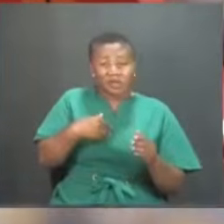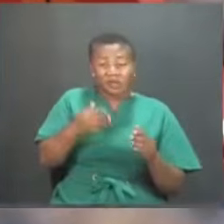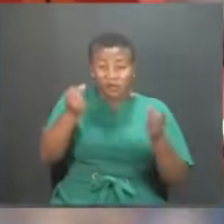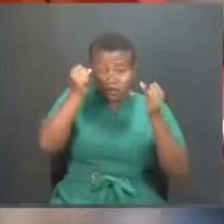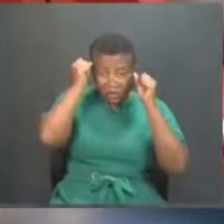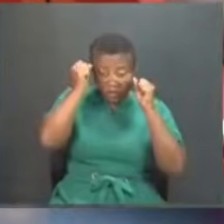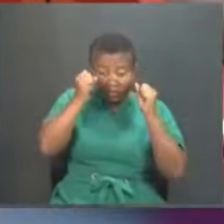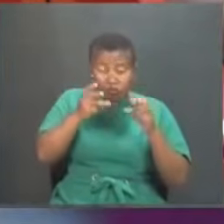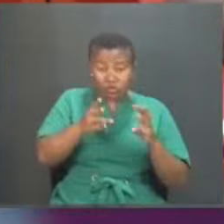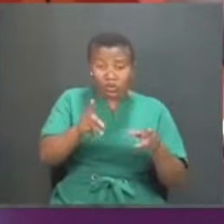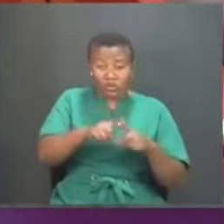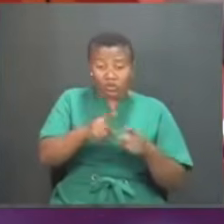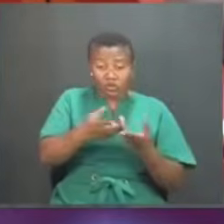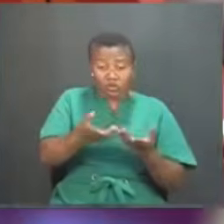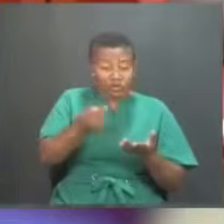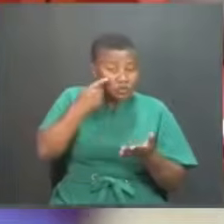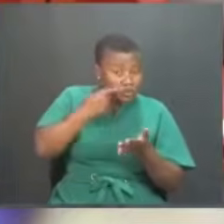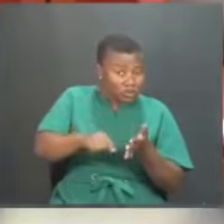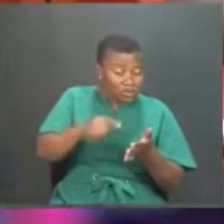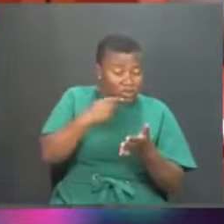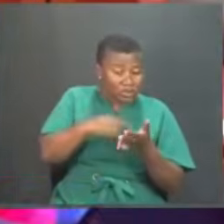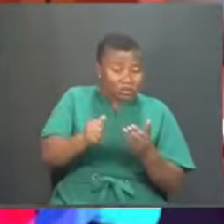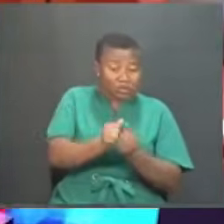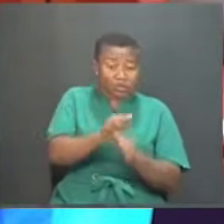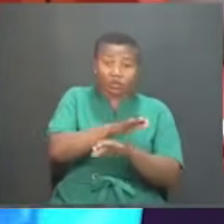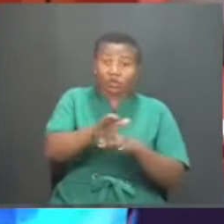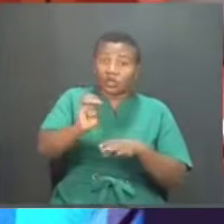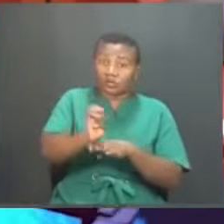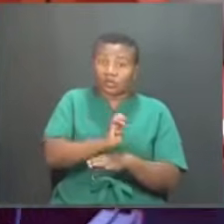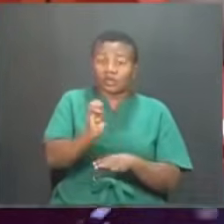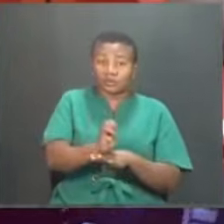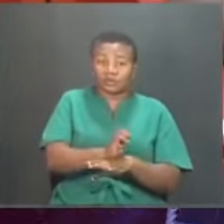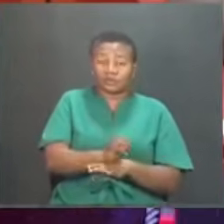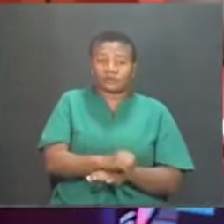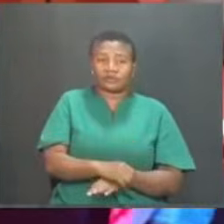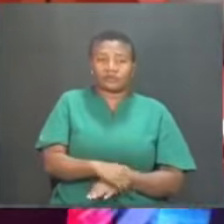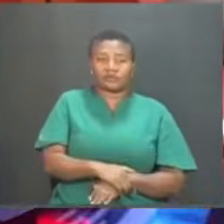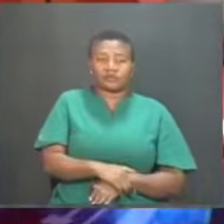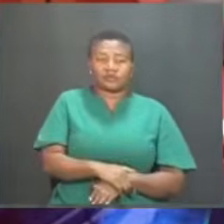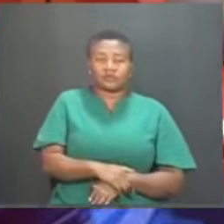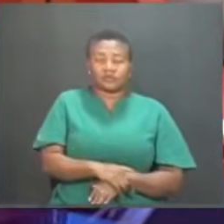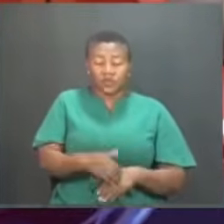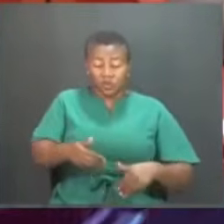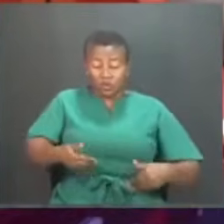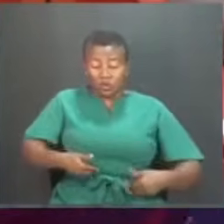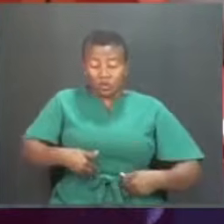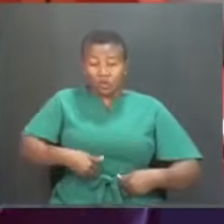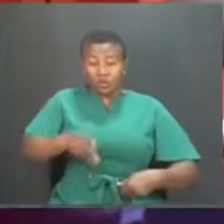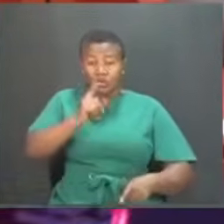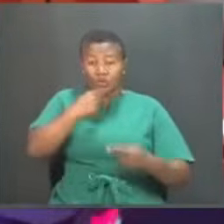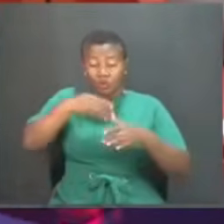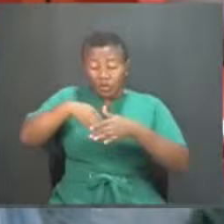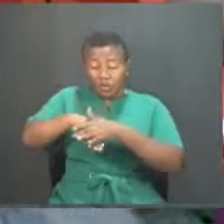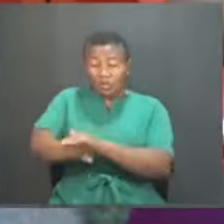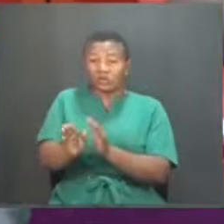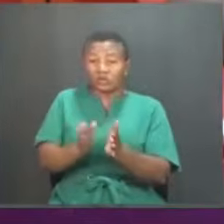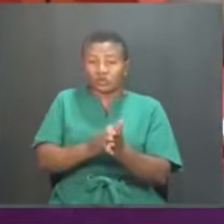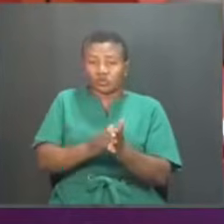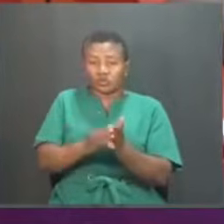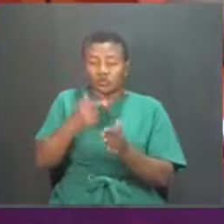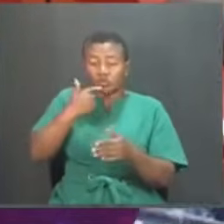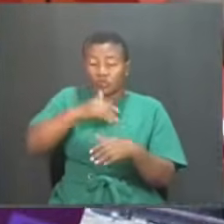of employment. Mr. Speaker, I've looked at the statistics before. If you take the number of young people that go to school and end up in